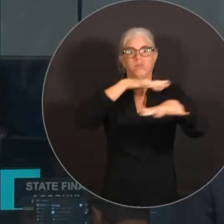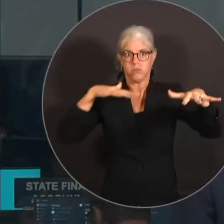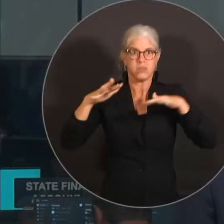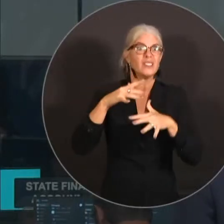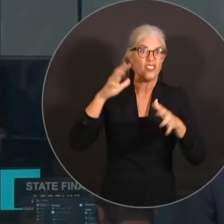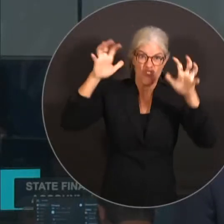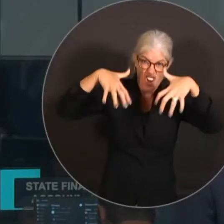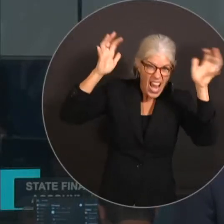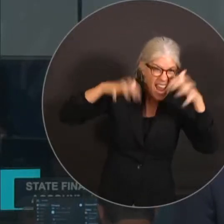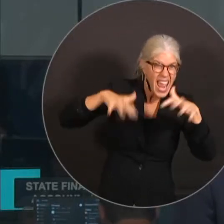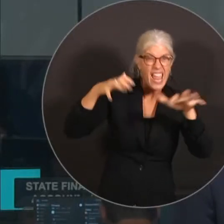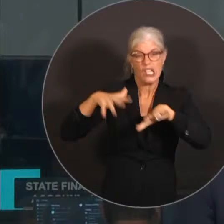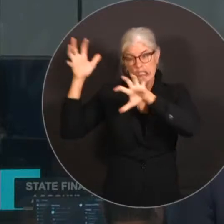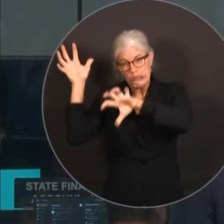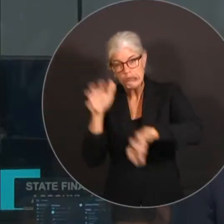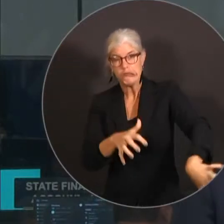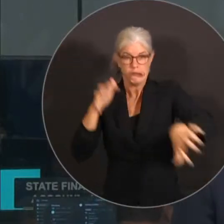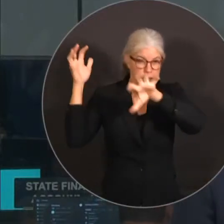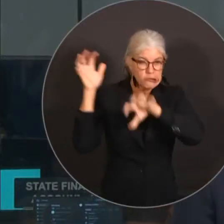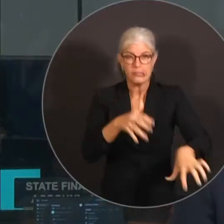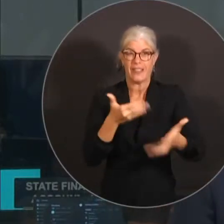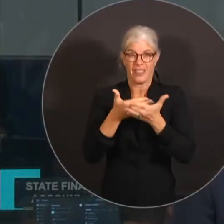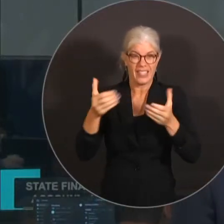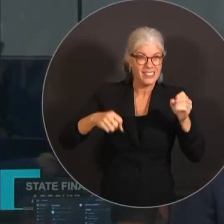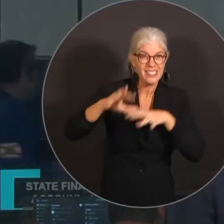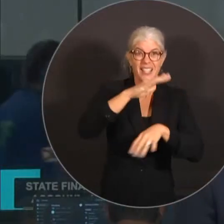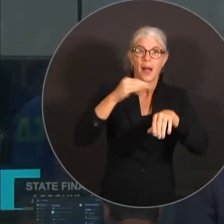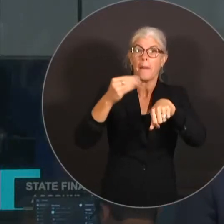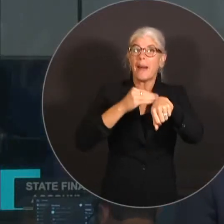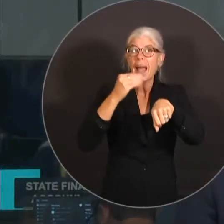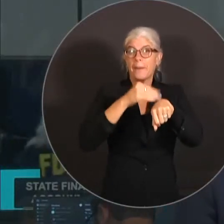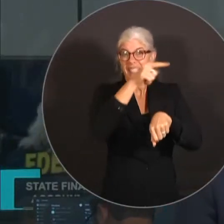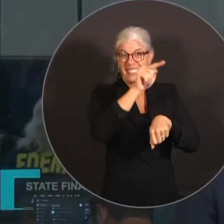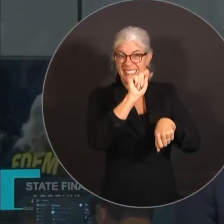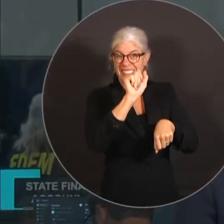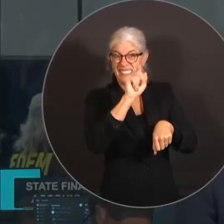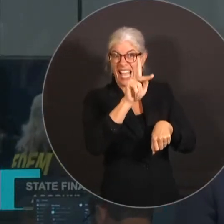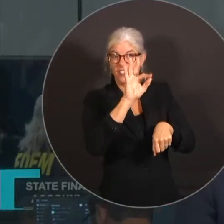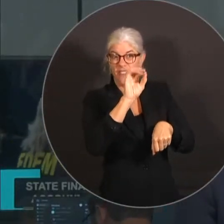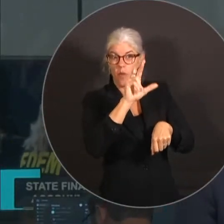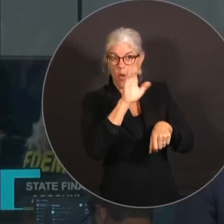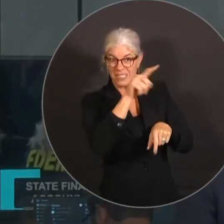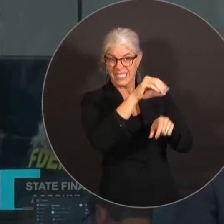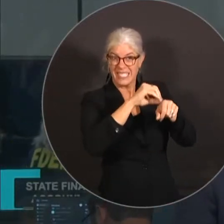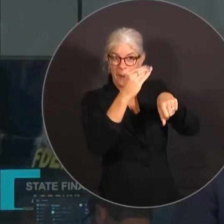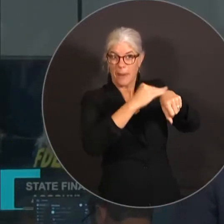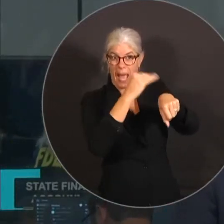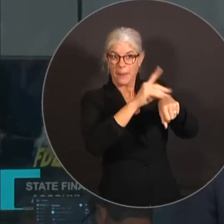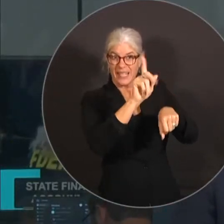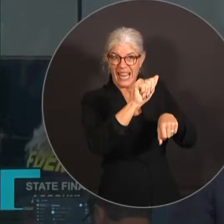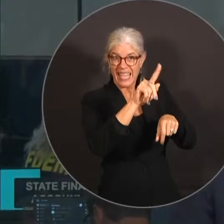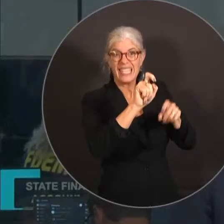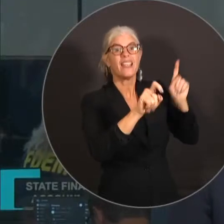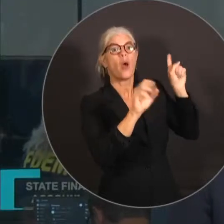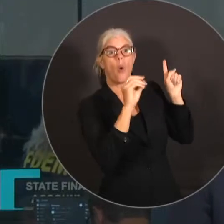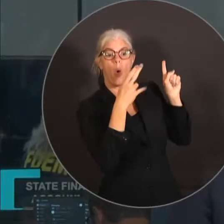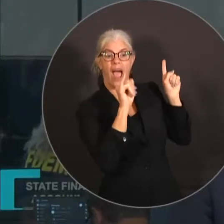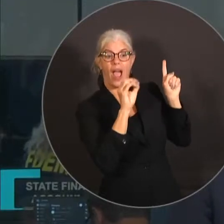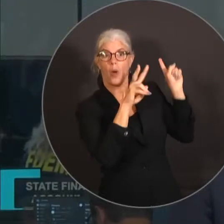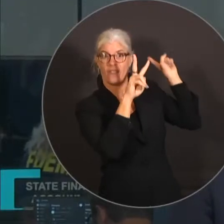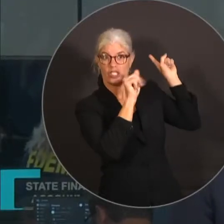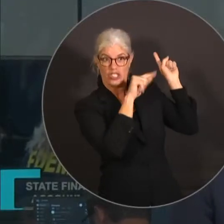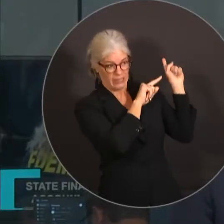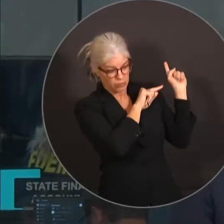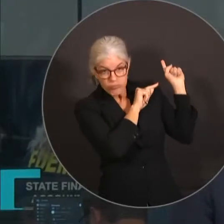and women of Florida Task Force 1 out of Miami-Dade, as well as members from the Ohio and Virginia Task Force going into harm's way to help you out. We